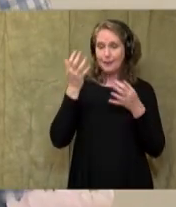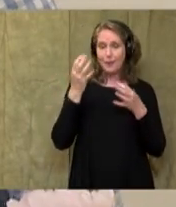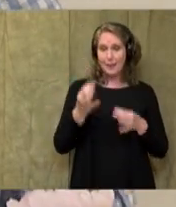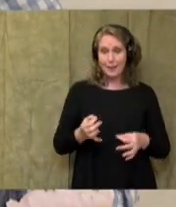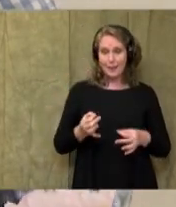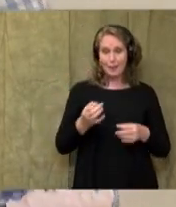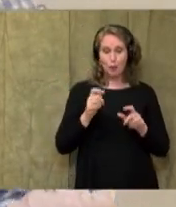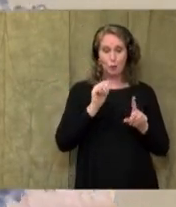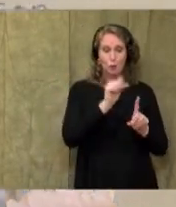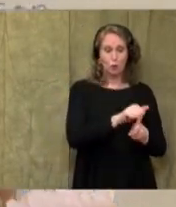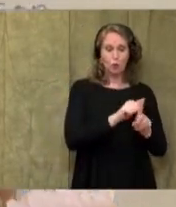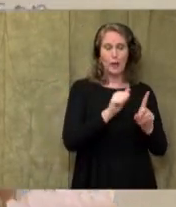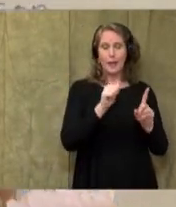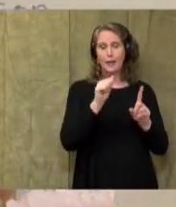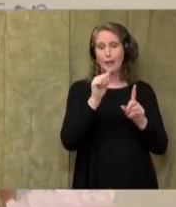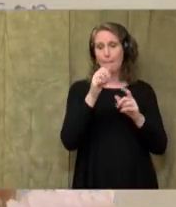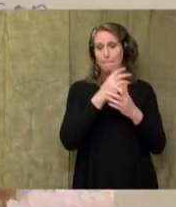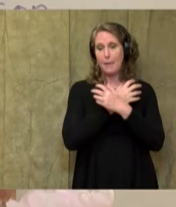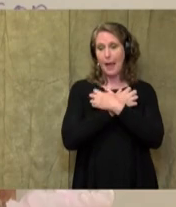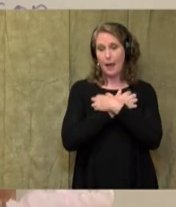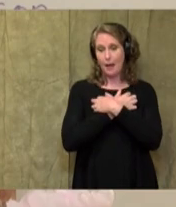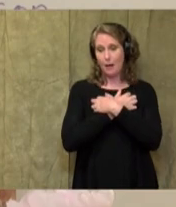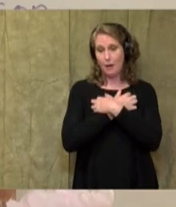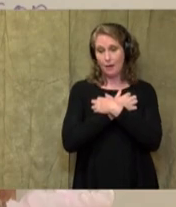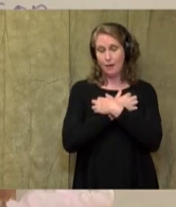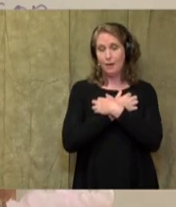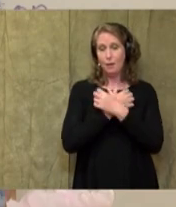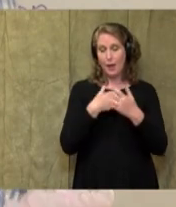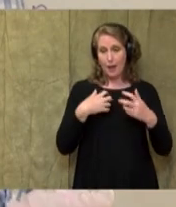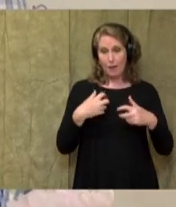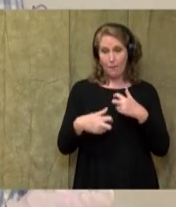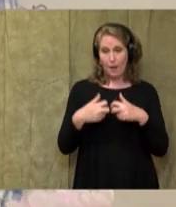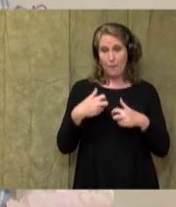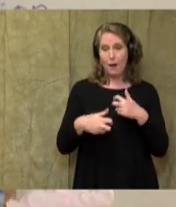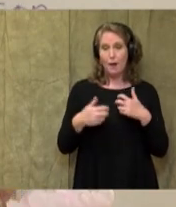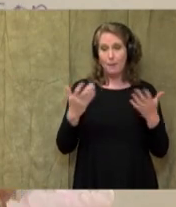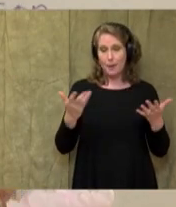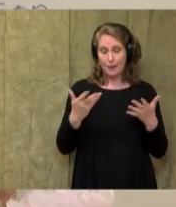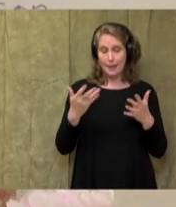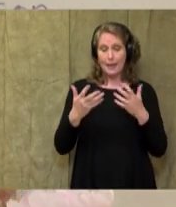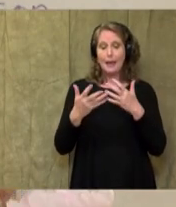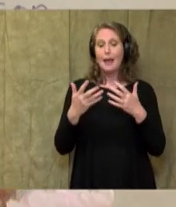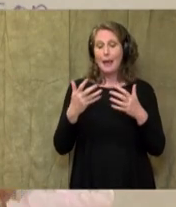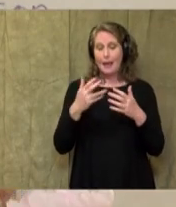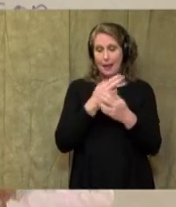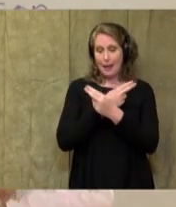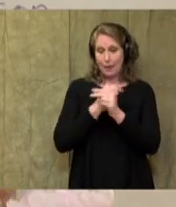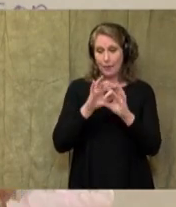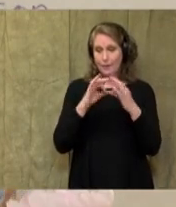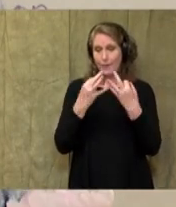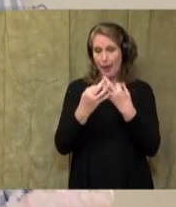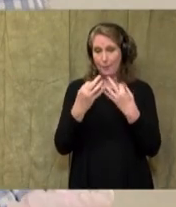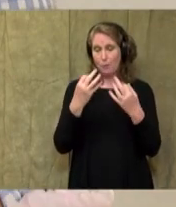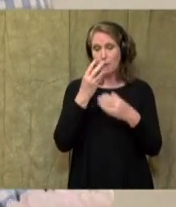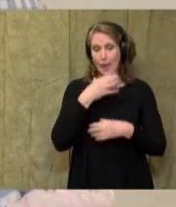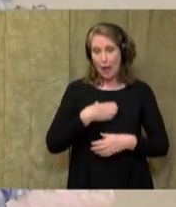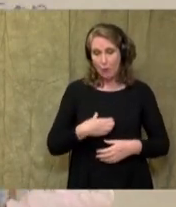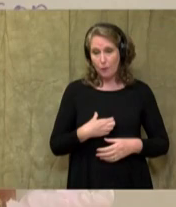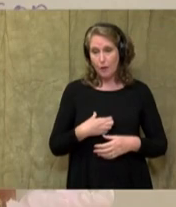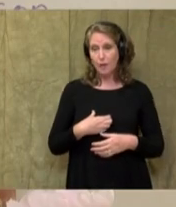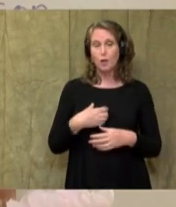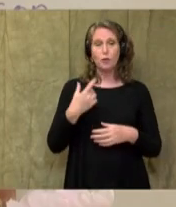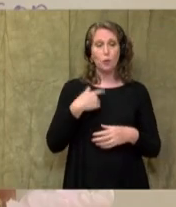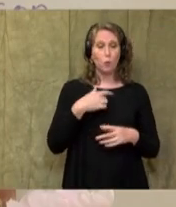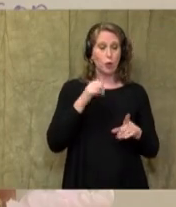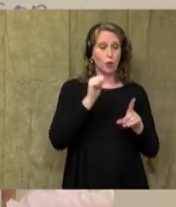decided to trick Bear. Okay, so we've got a problem here. Hare's family was hungry, so they said, you know what? We're gonna